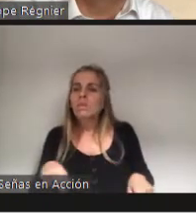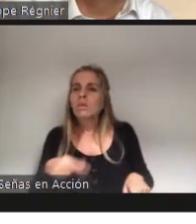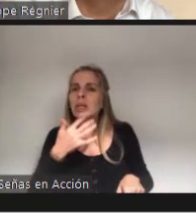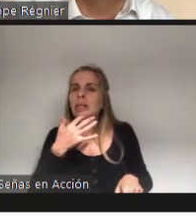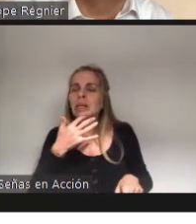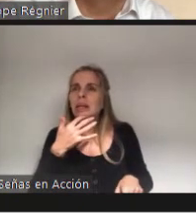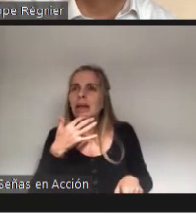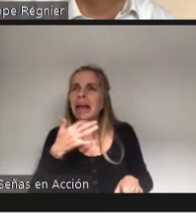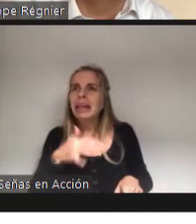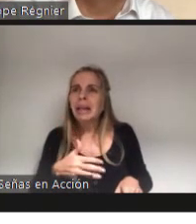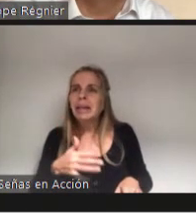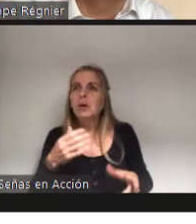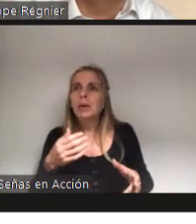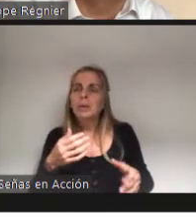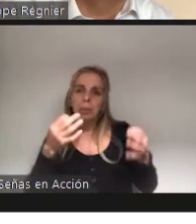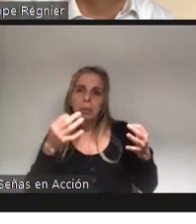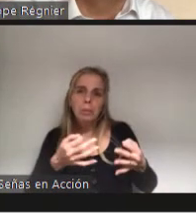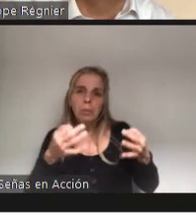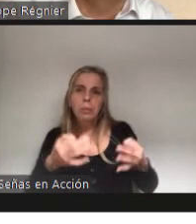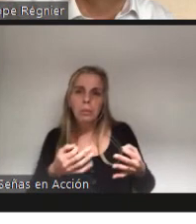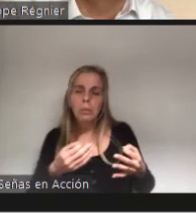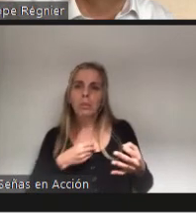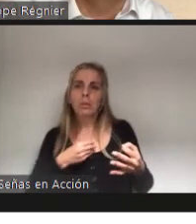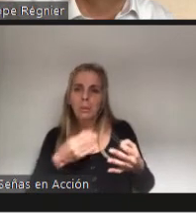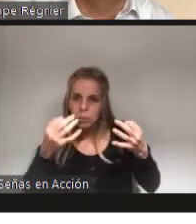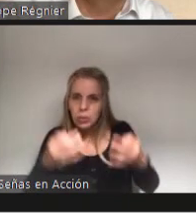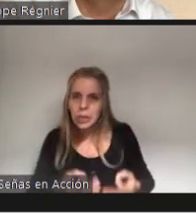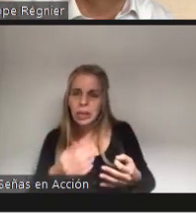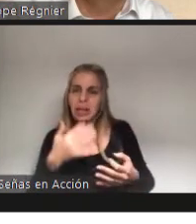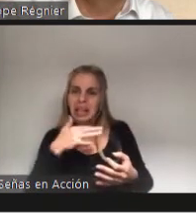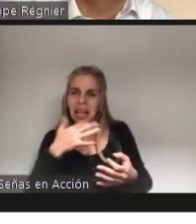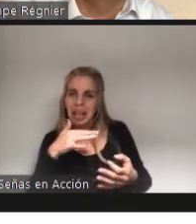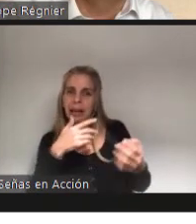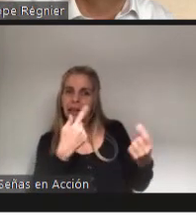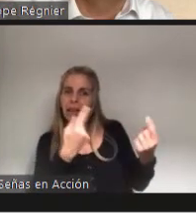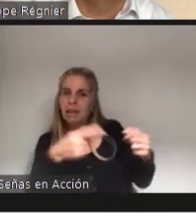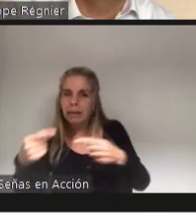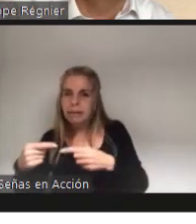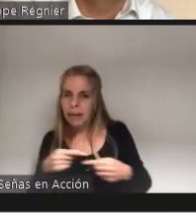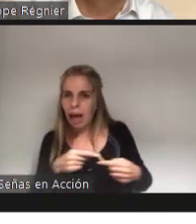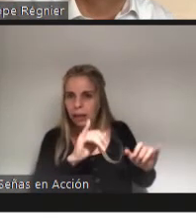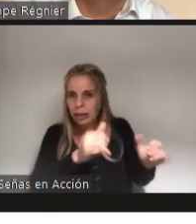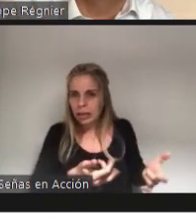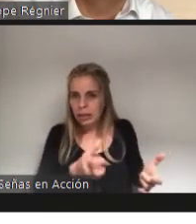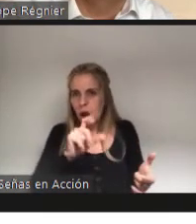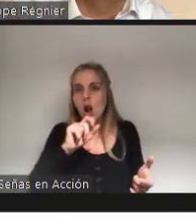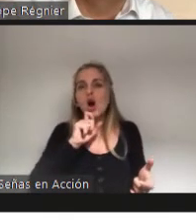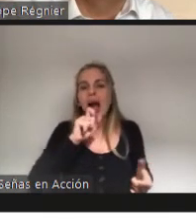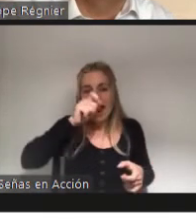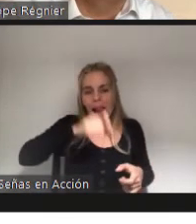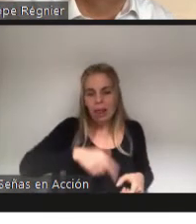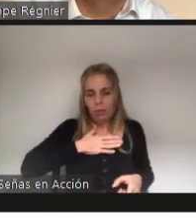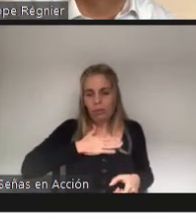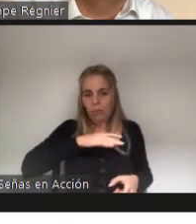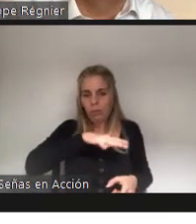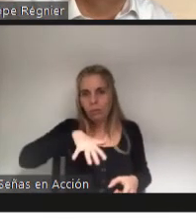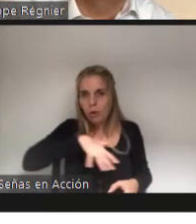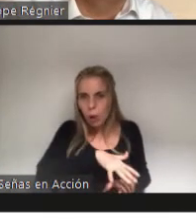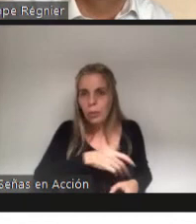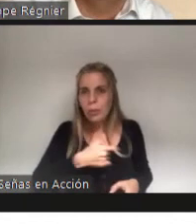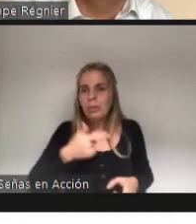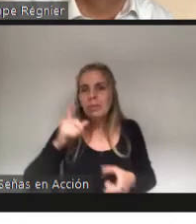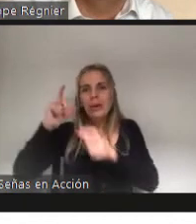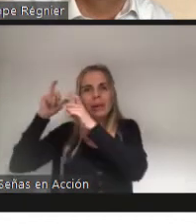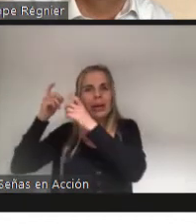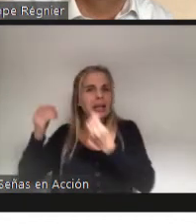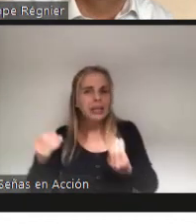understand the good intention behind that localized diversity, but I'm under the feeling